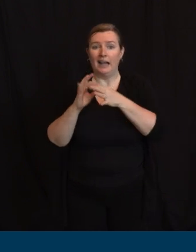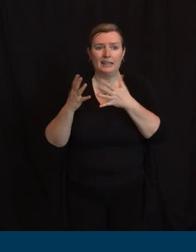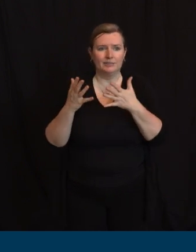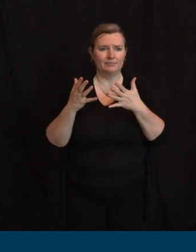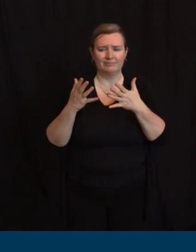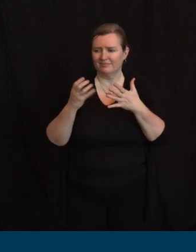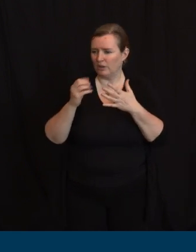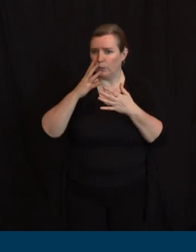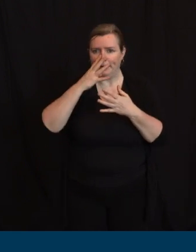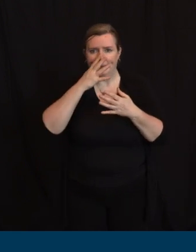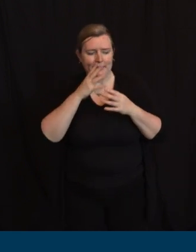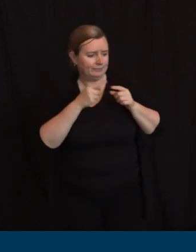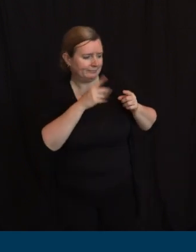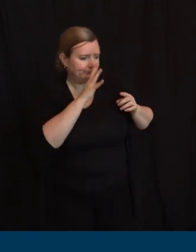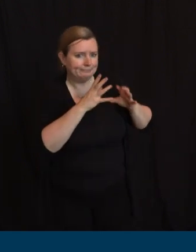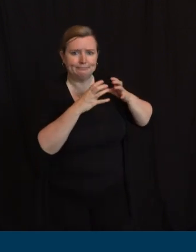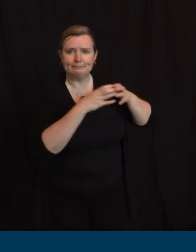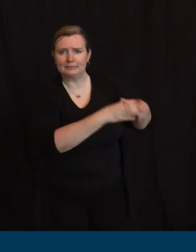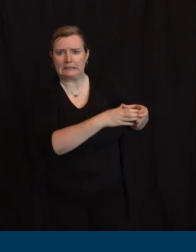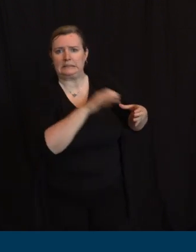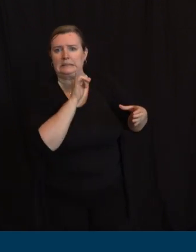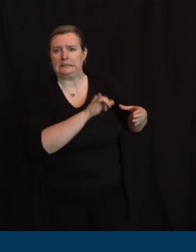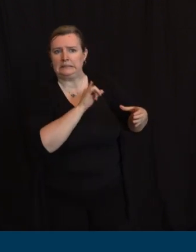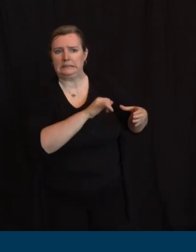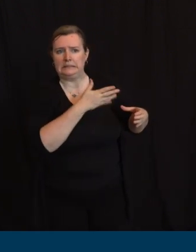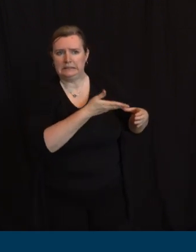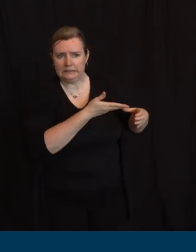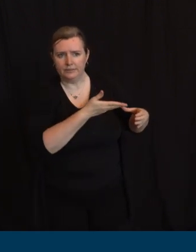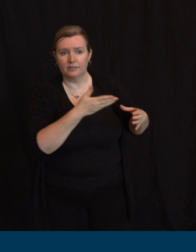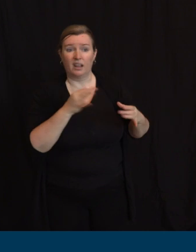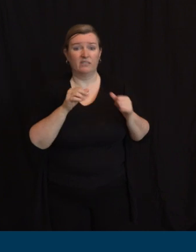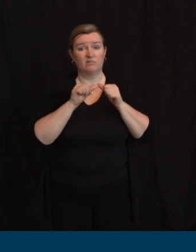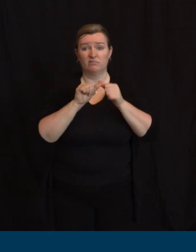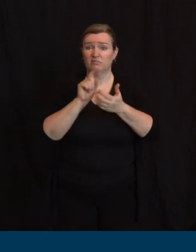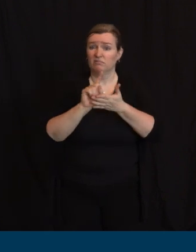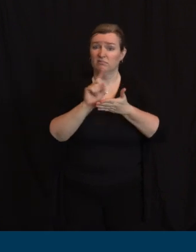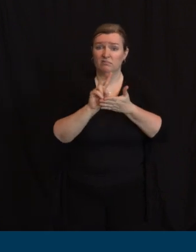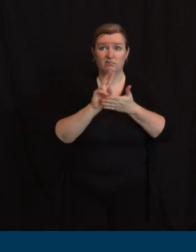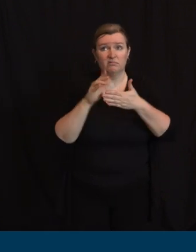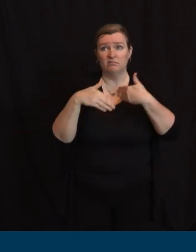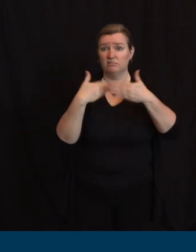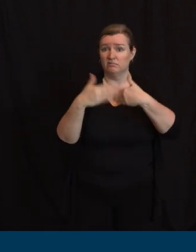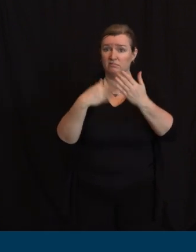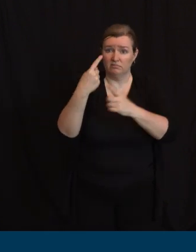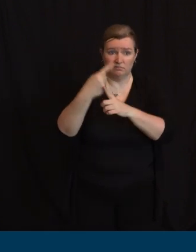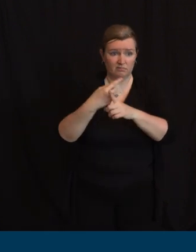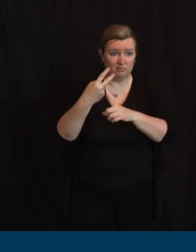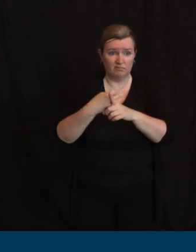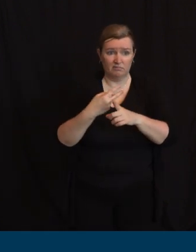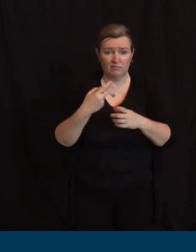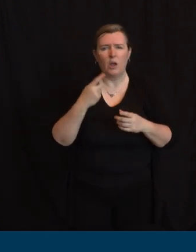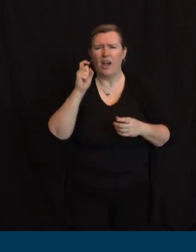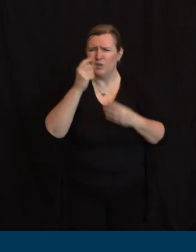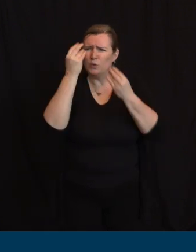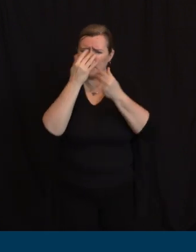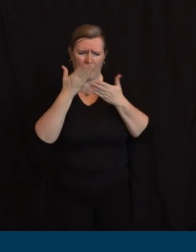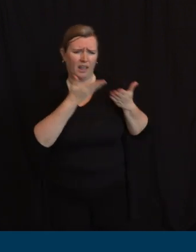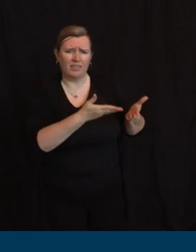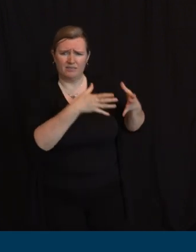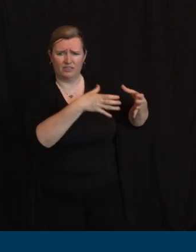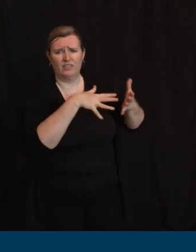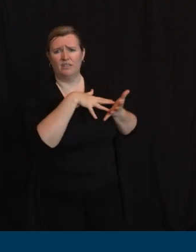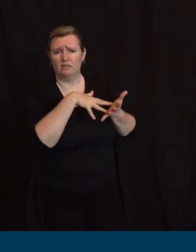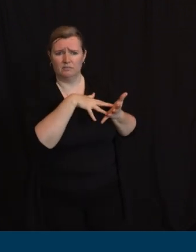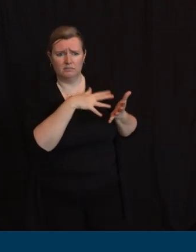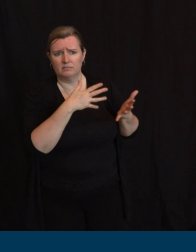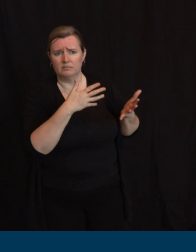the longer the clock, the bigger the concern as it relates to that. And therefore, it's no coincidence that Judy started her remarks today focused on mental